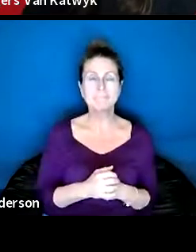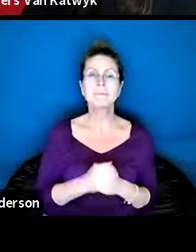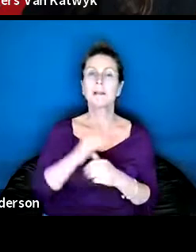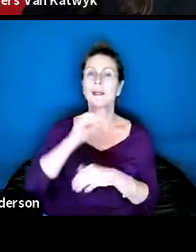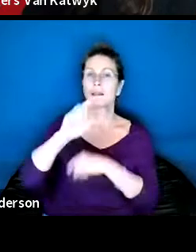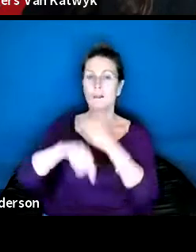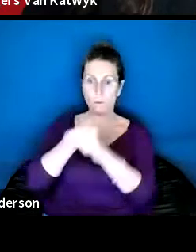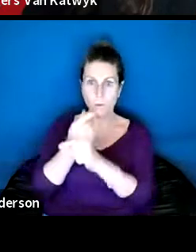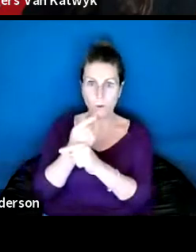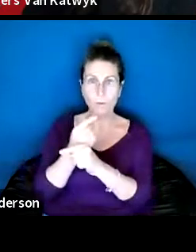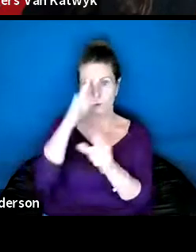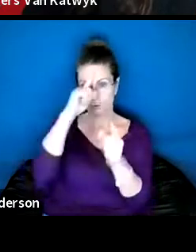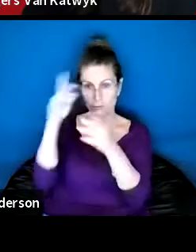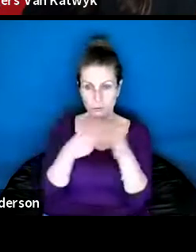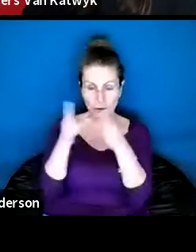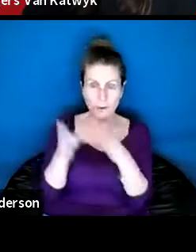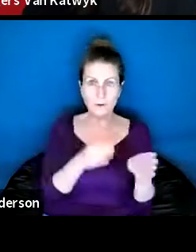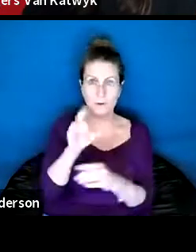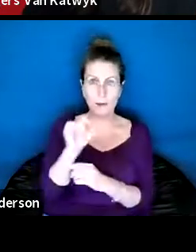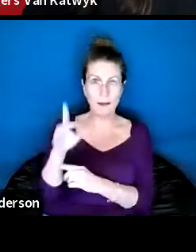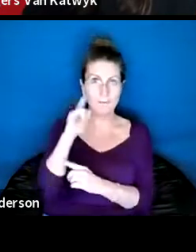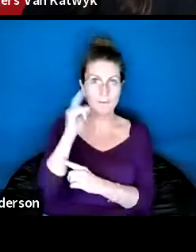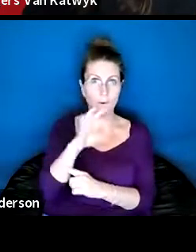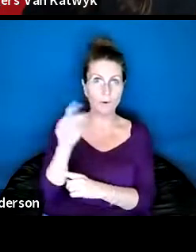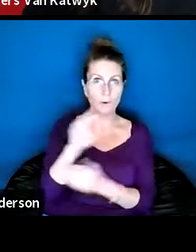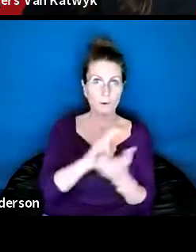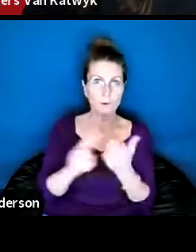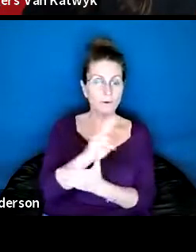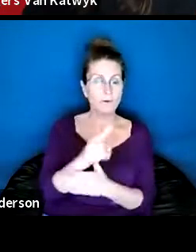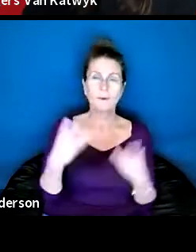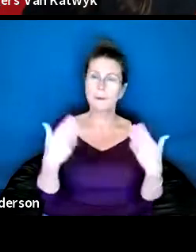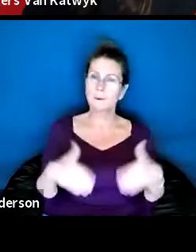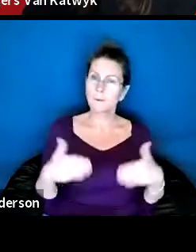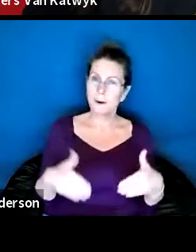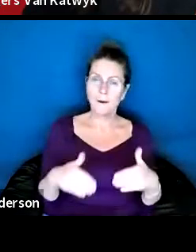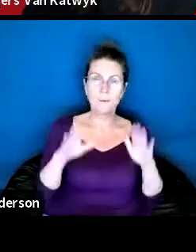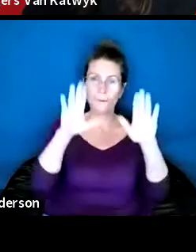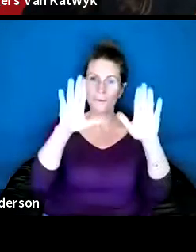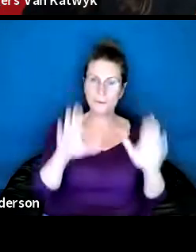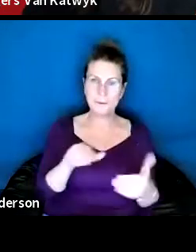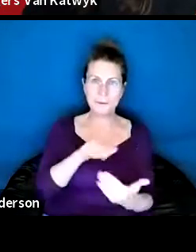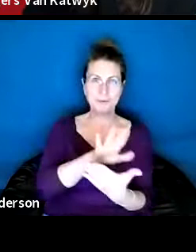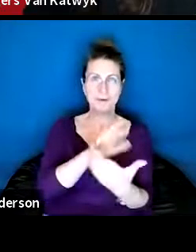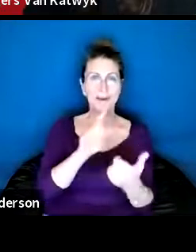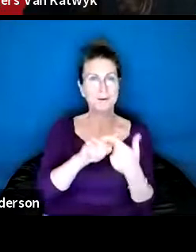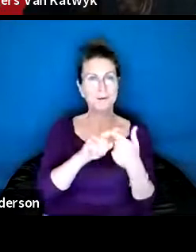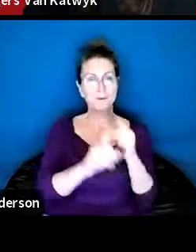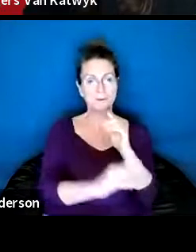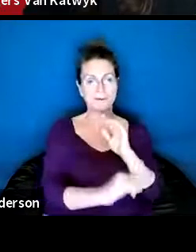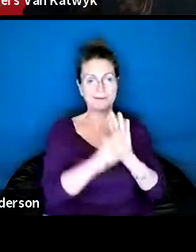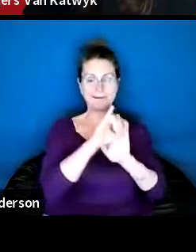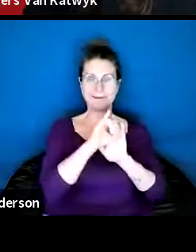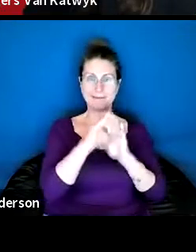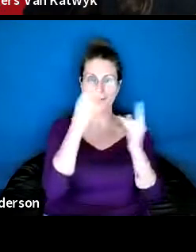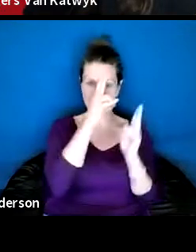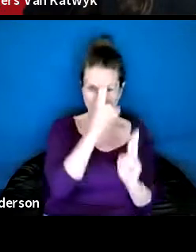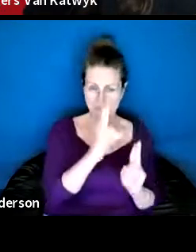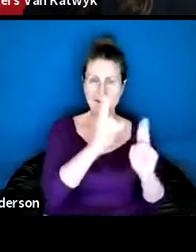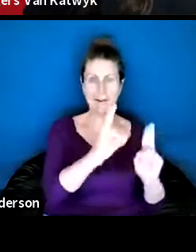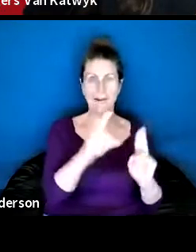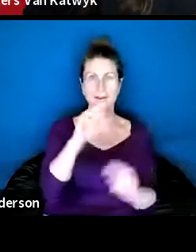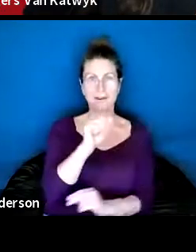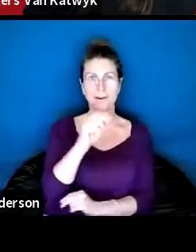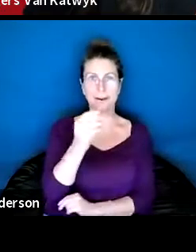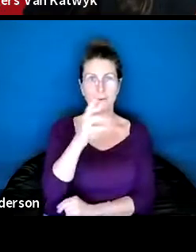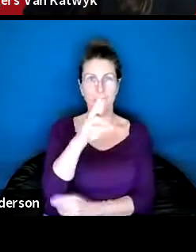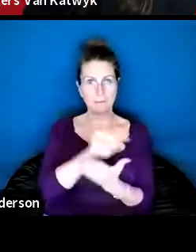at York University. What a great way to mark World Antimicrobial Awareness Week.